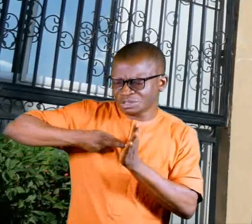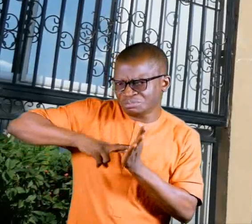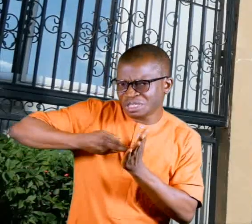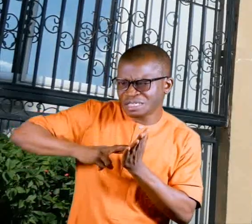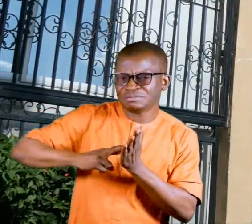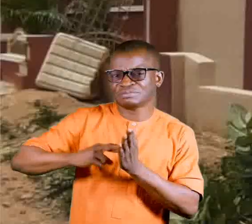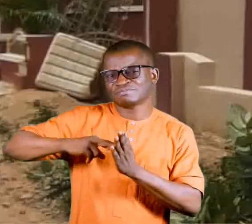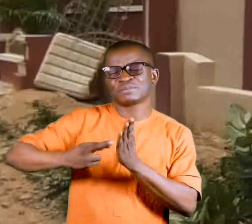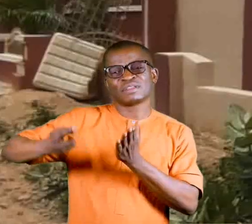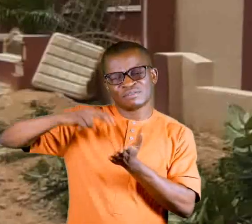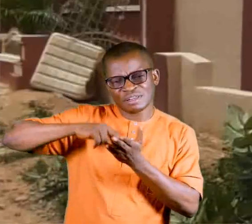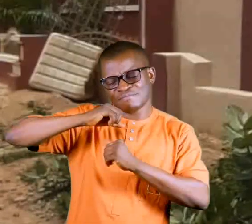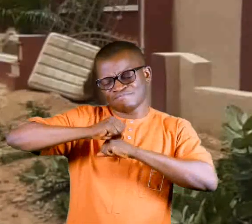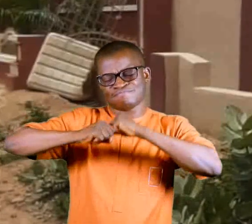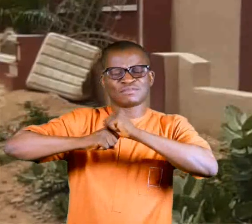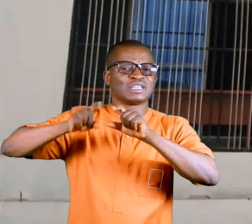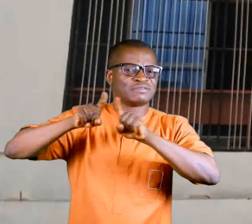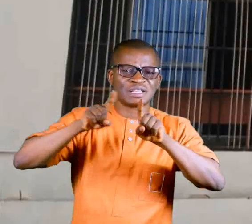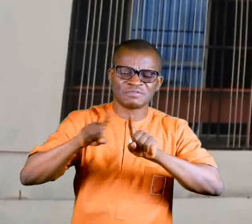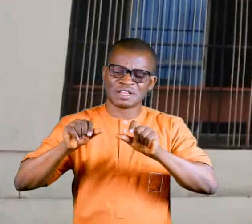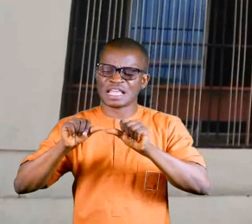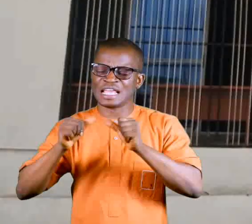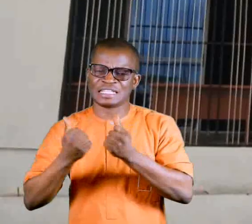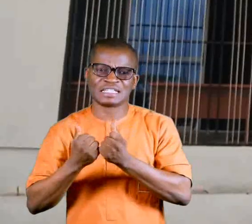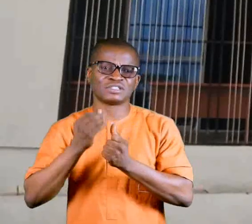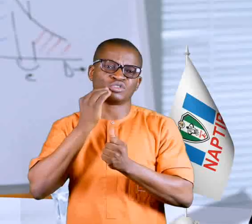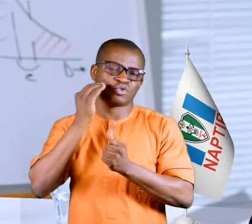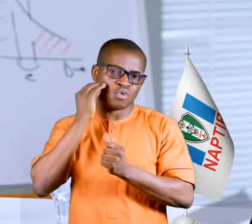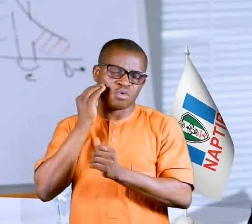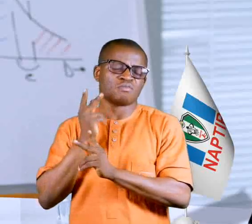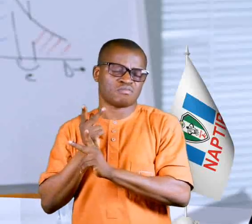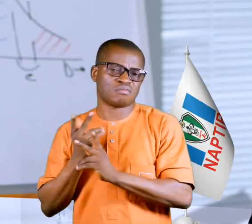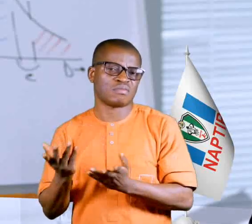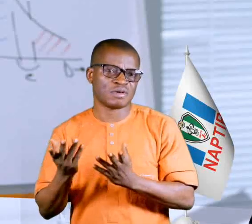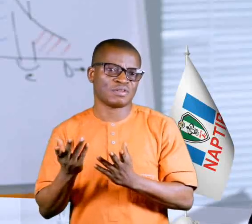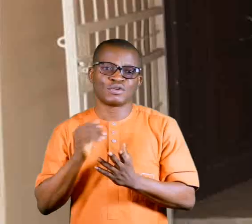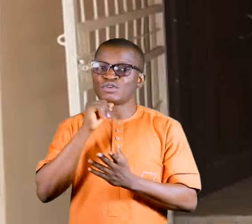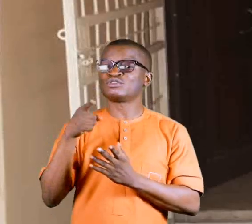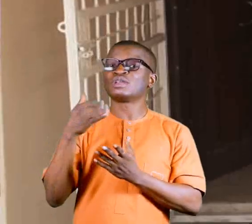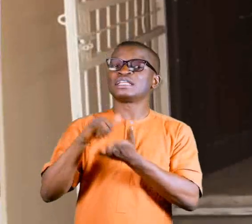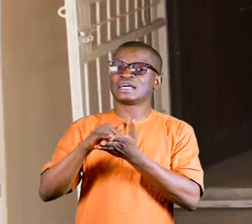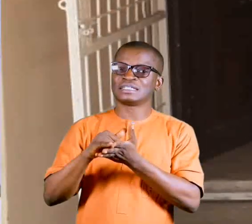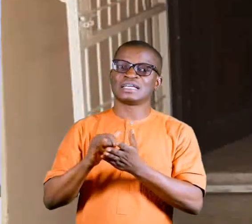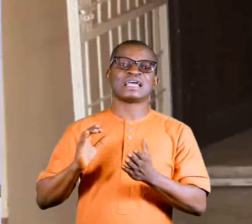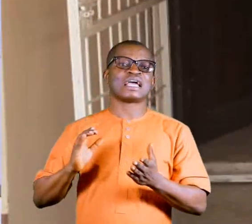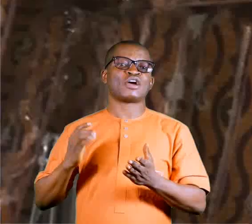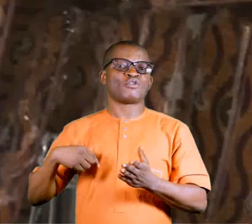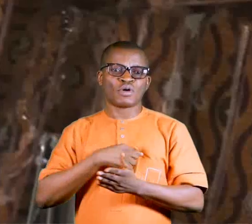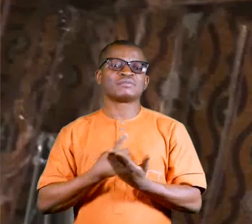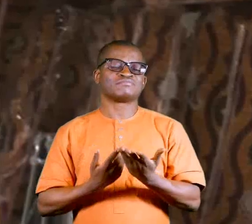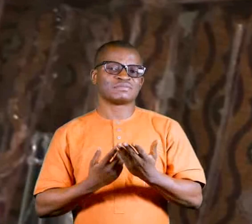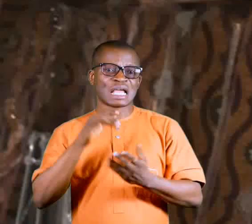renovated and restructured some of the agencies' shelter facilities. Not only that,